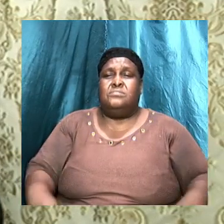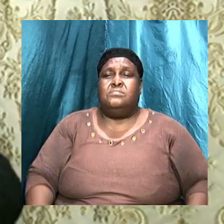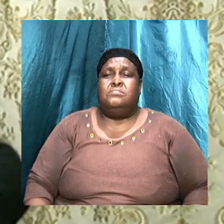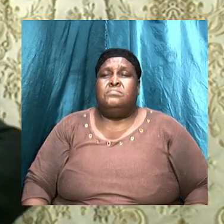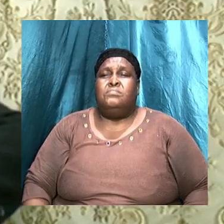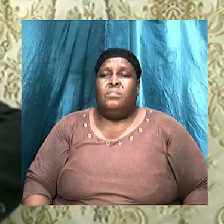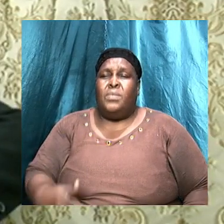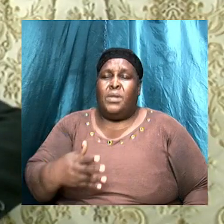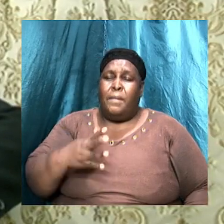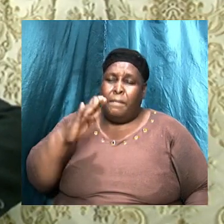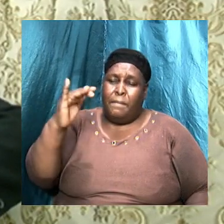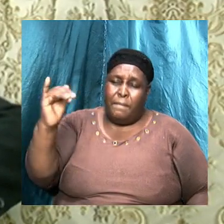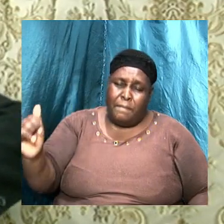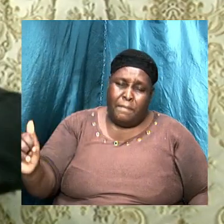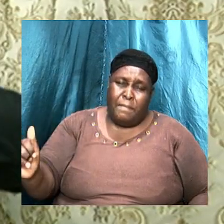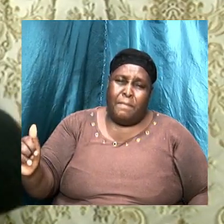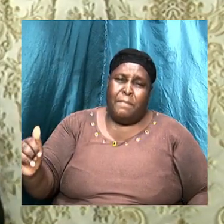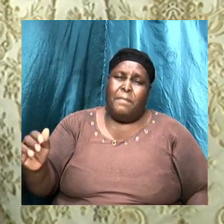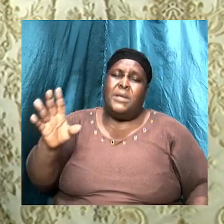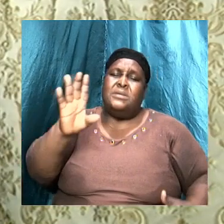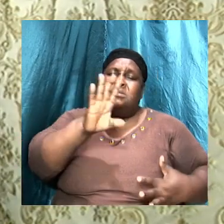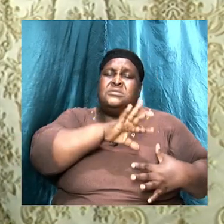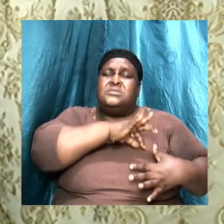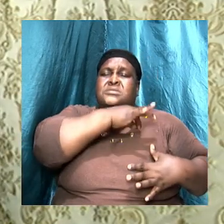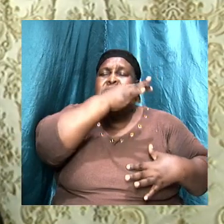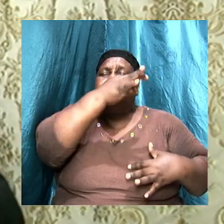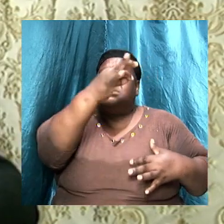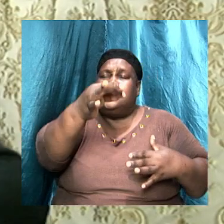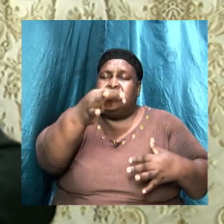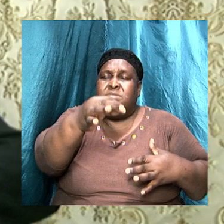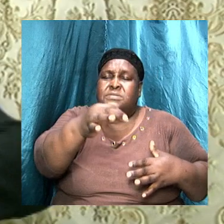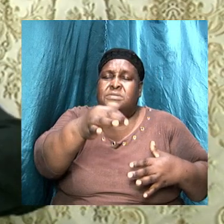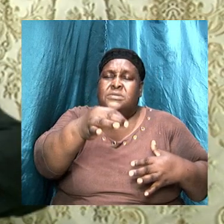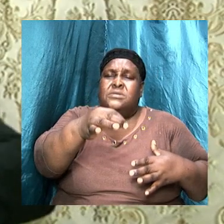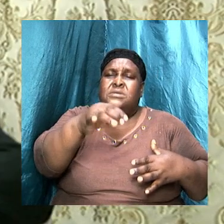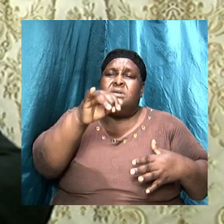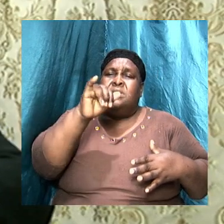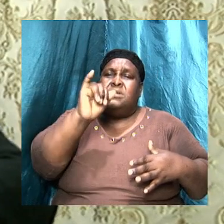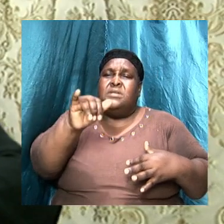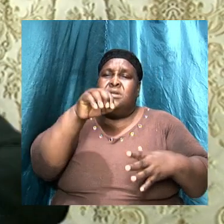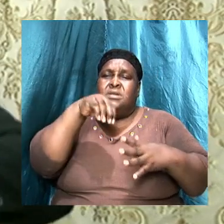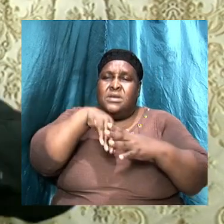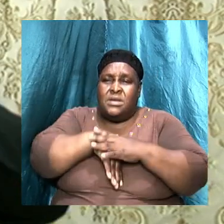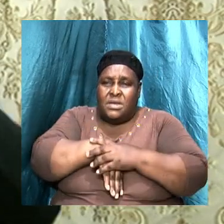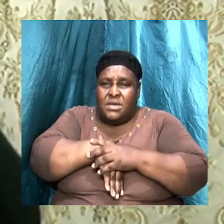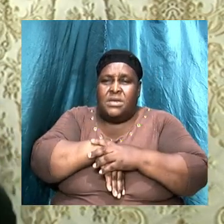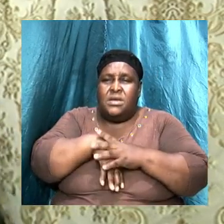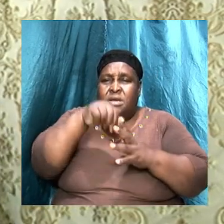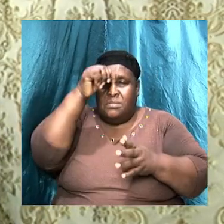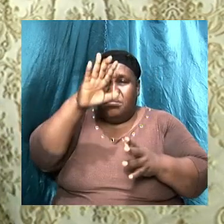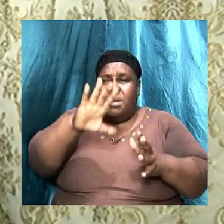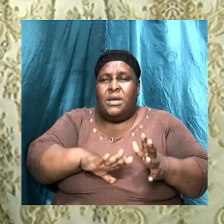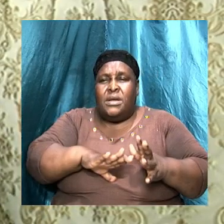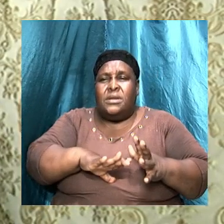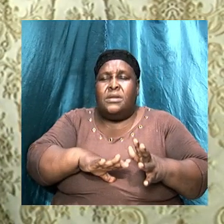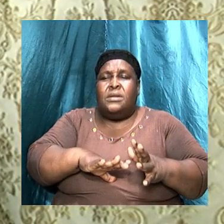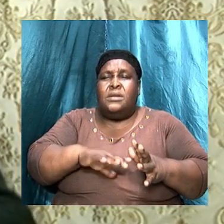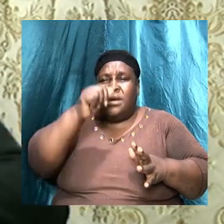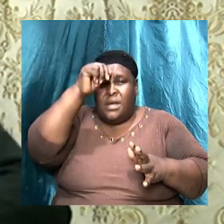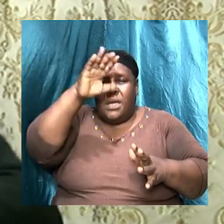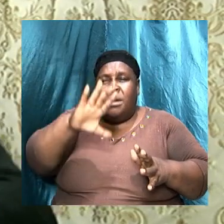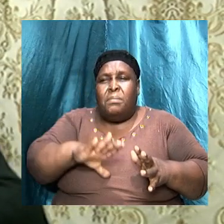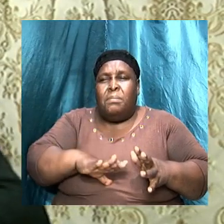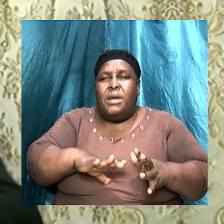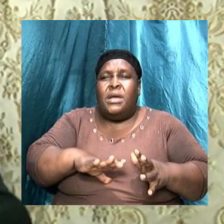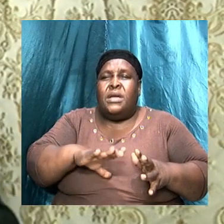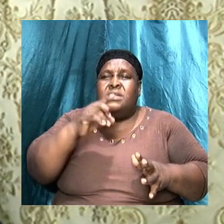by a by the spirit that is in man and man does utter what